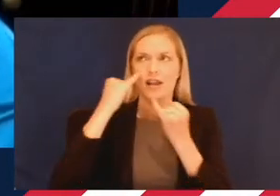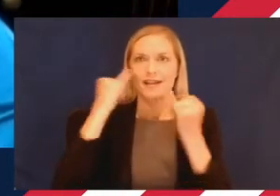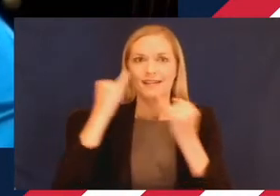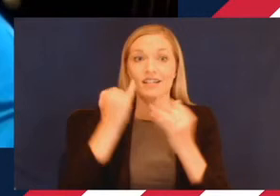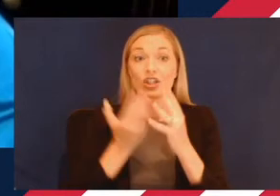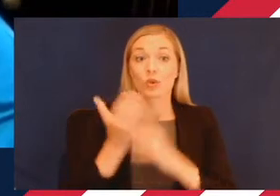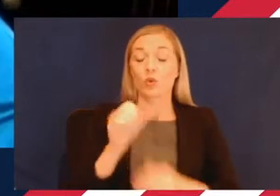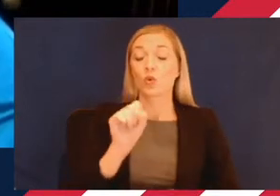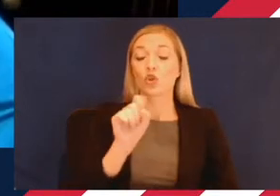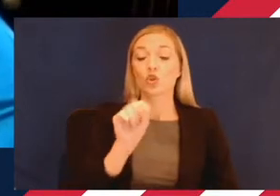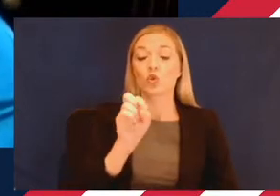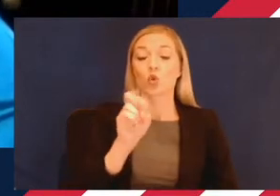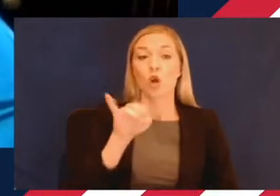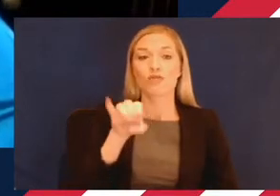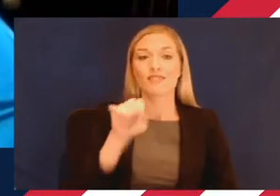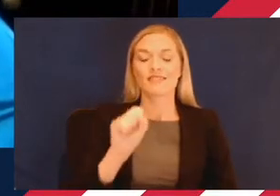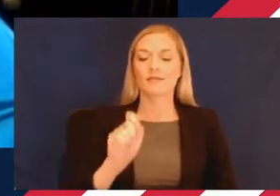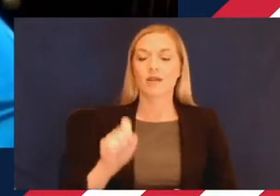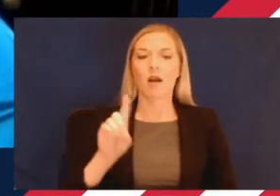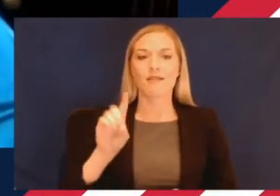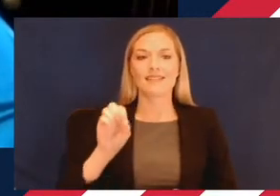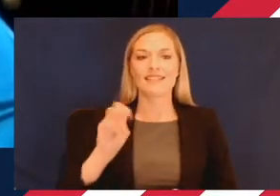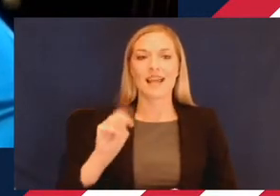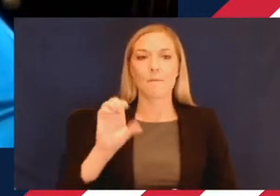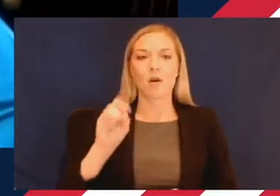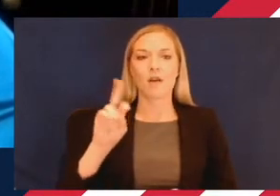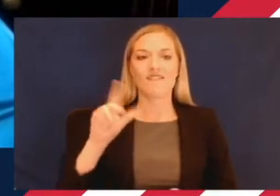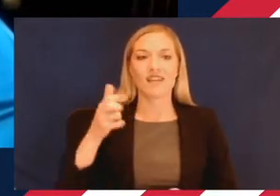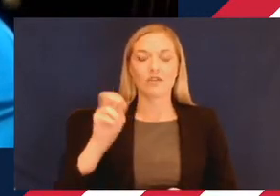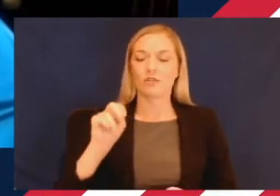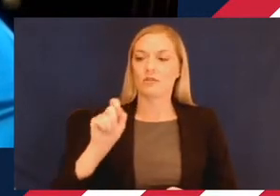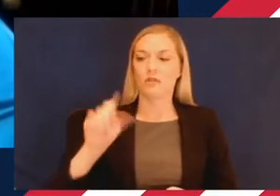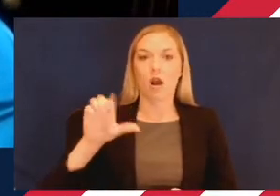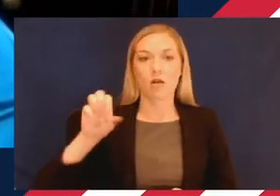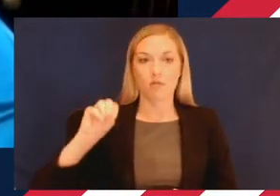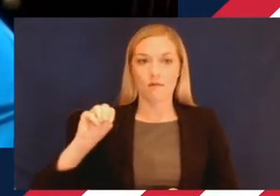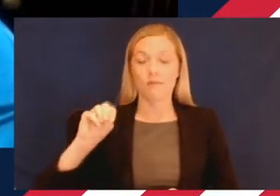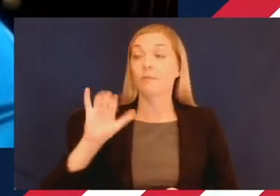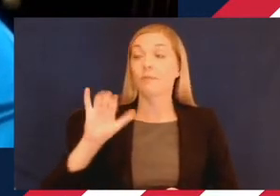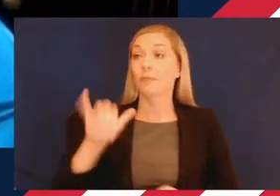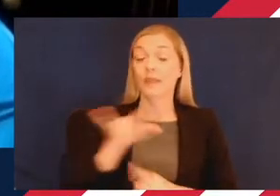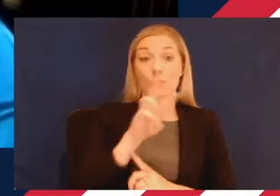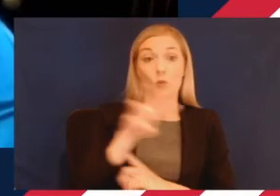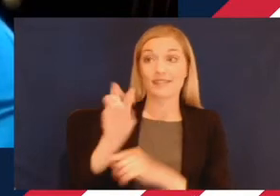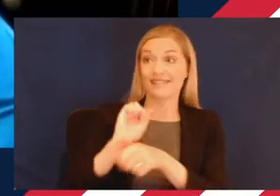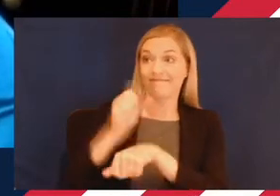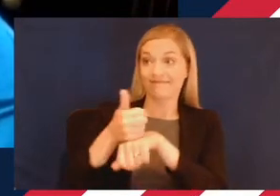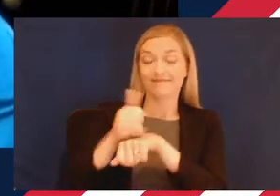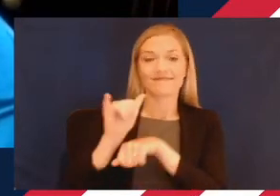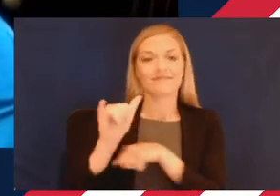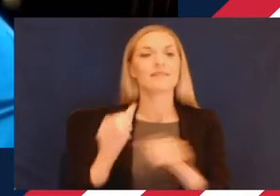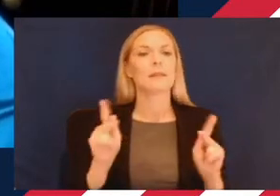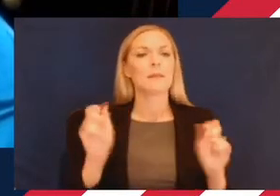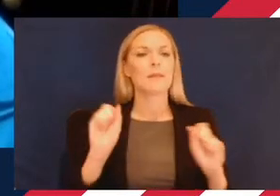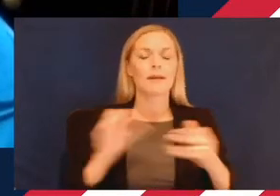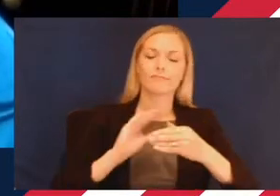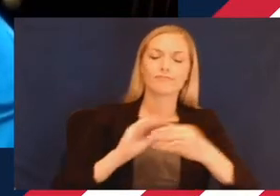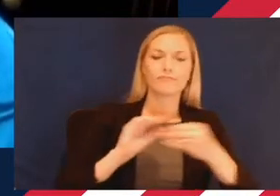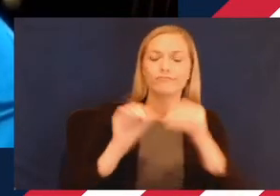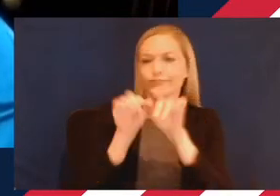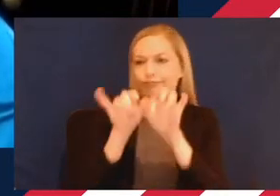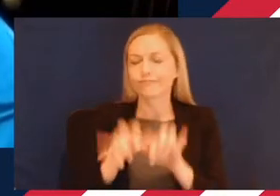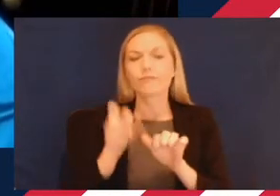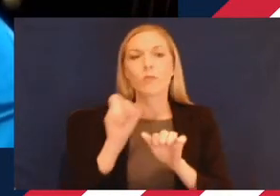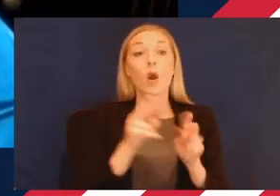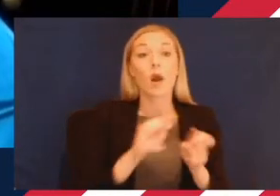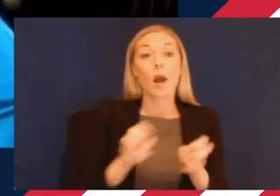stories.demconvention.com. On this site, voters will be able to provide comments and even upload a video where they will tell us what